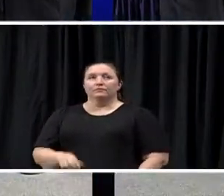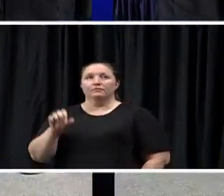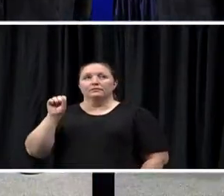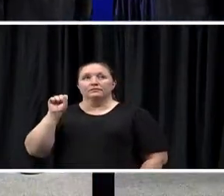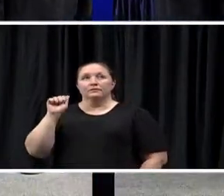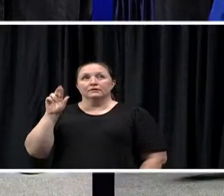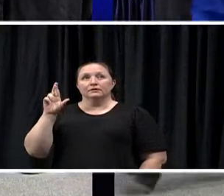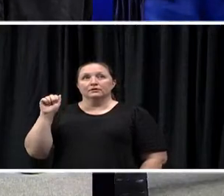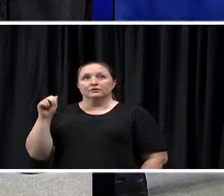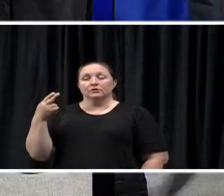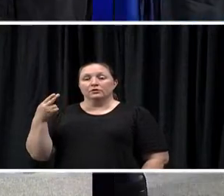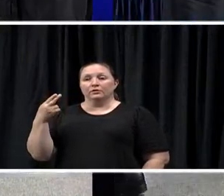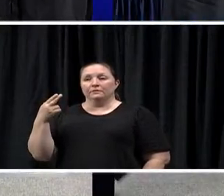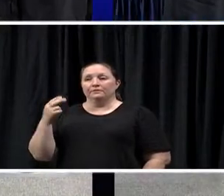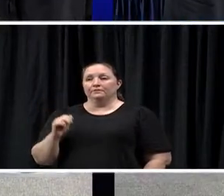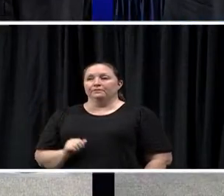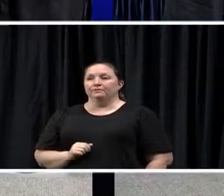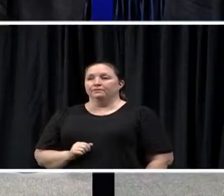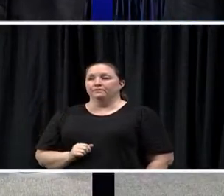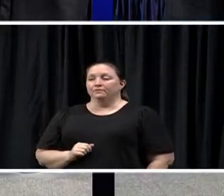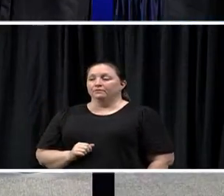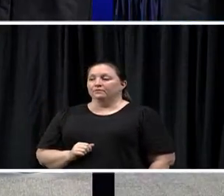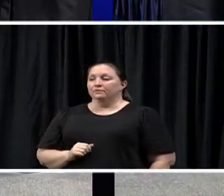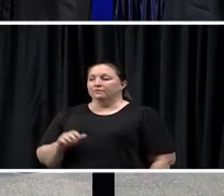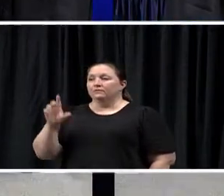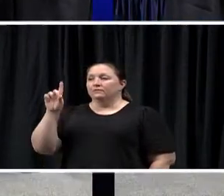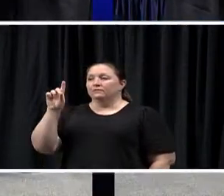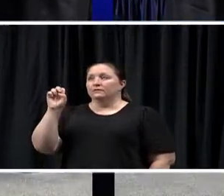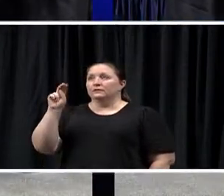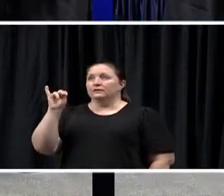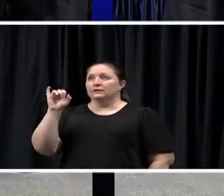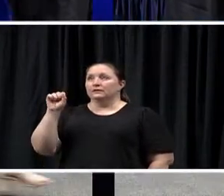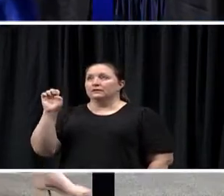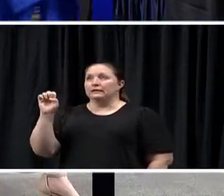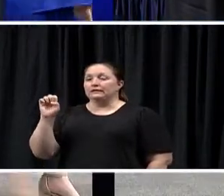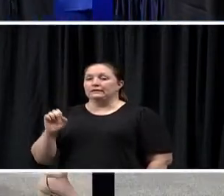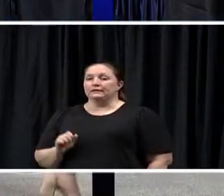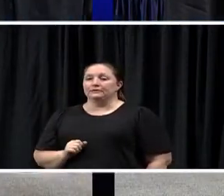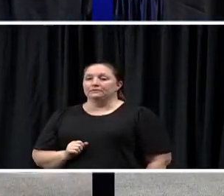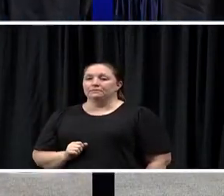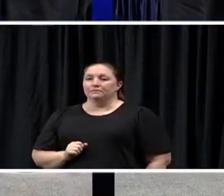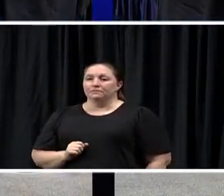Sarah Grace Merritt. Denise Marie Meads.